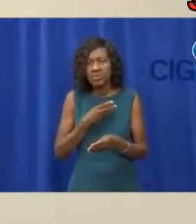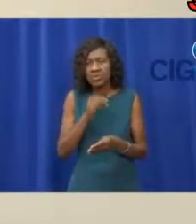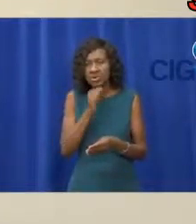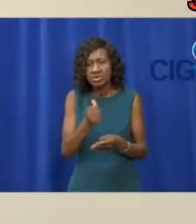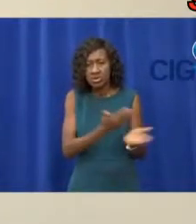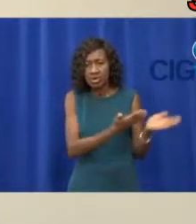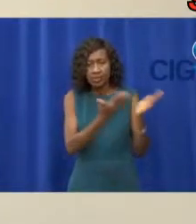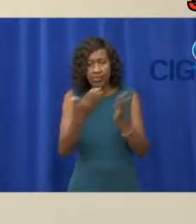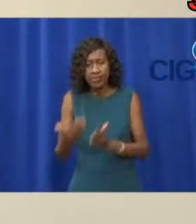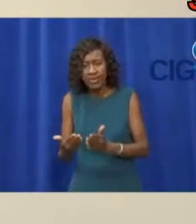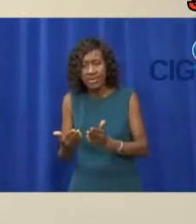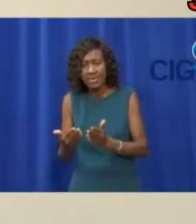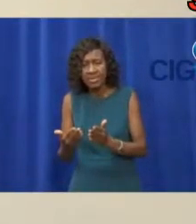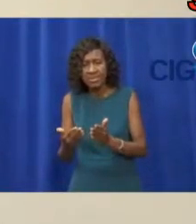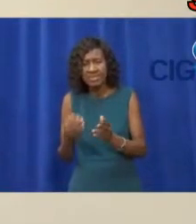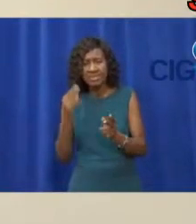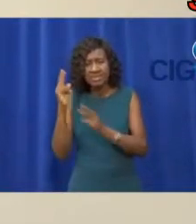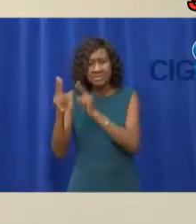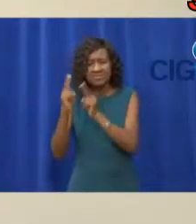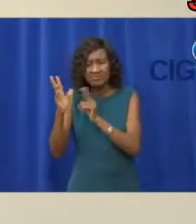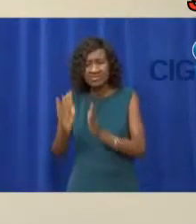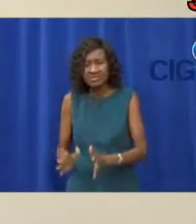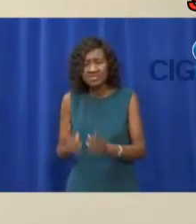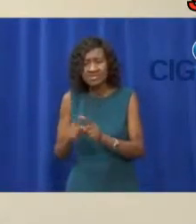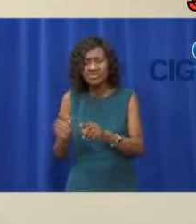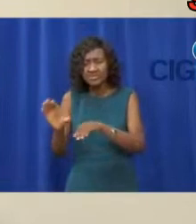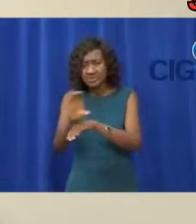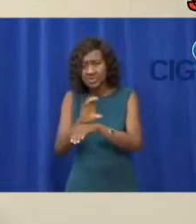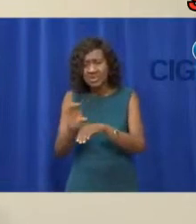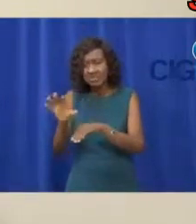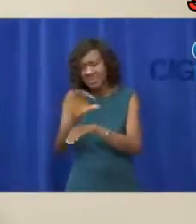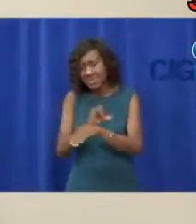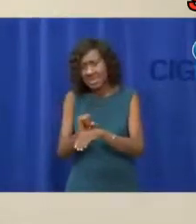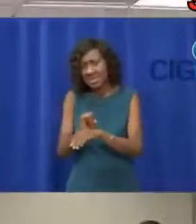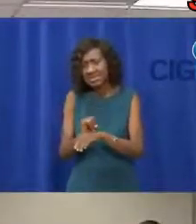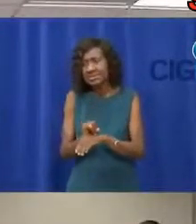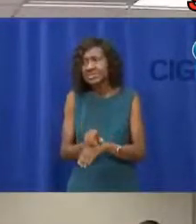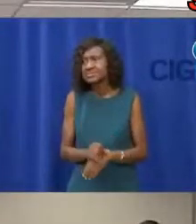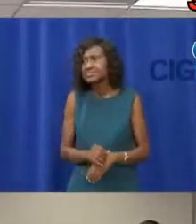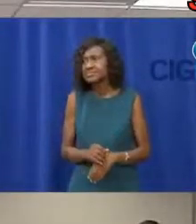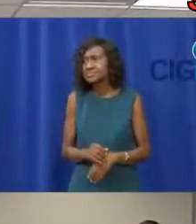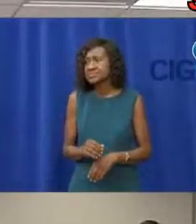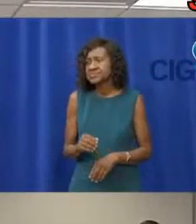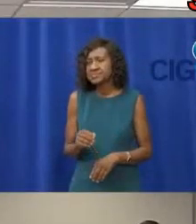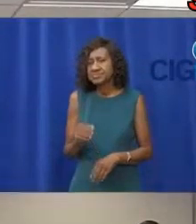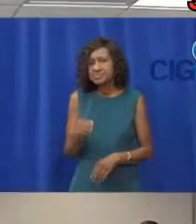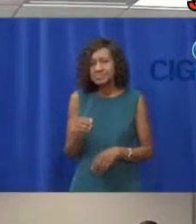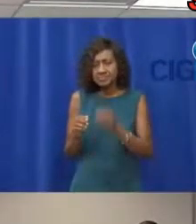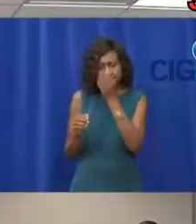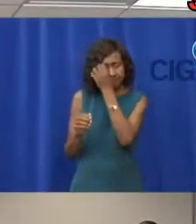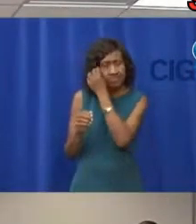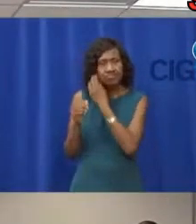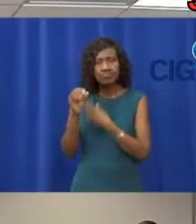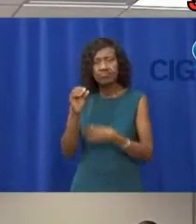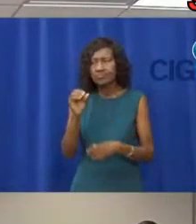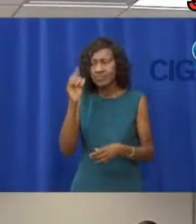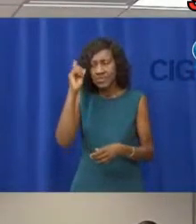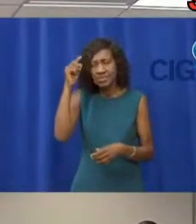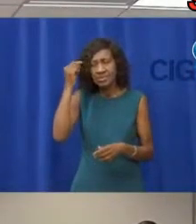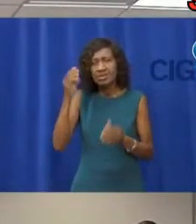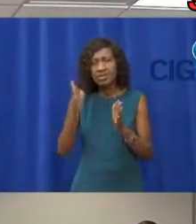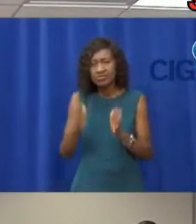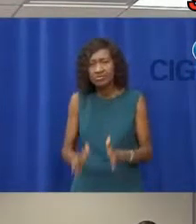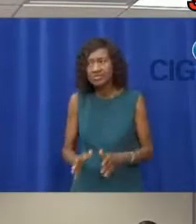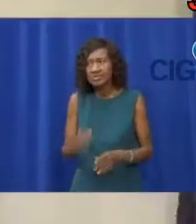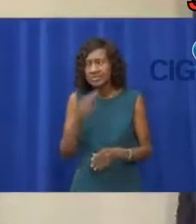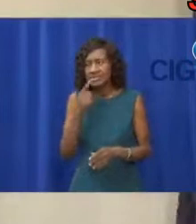visitors to Cayman. Absolutely not. Okay. I can just add to that because my office is helping on the the demands from people here.